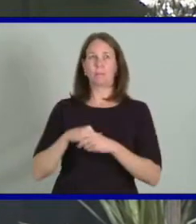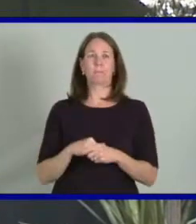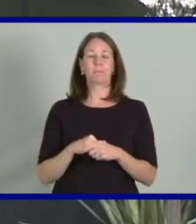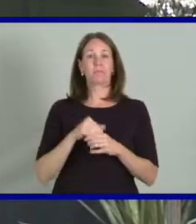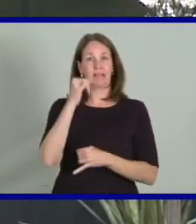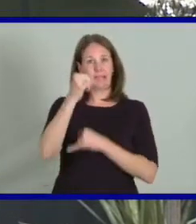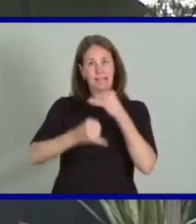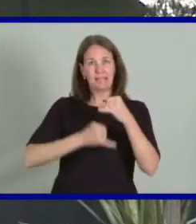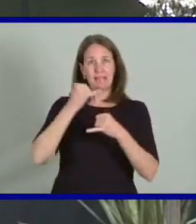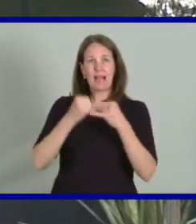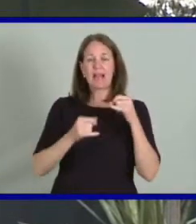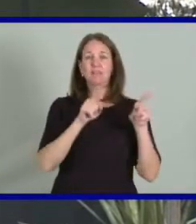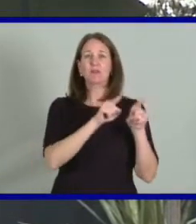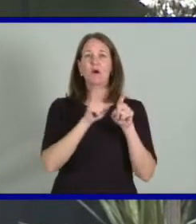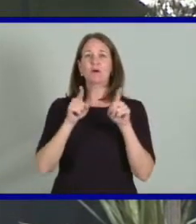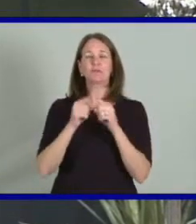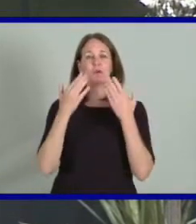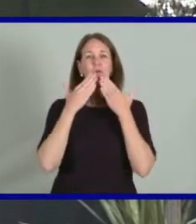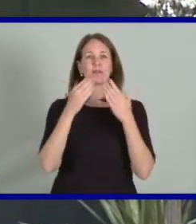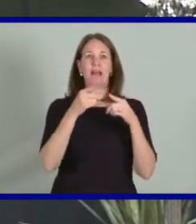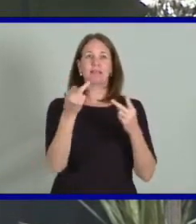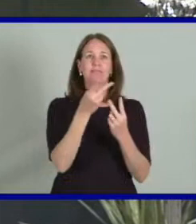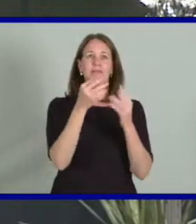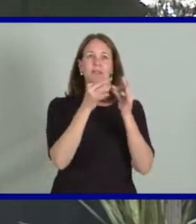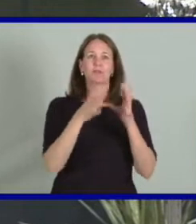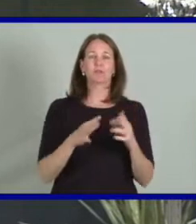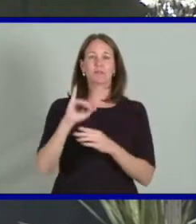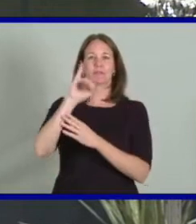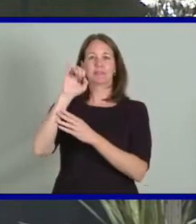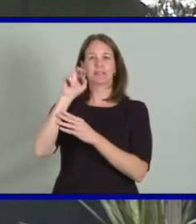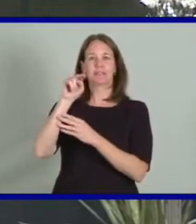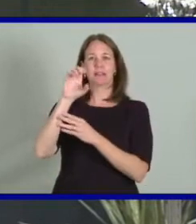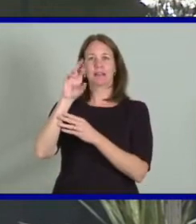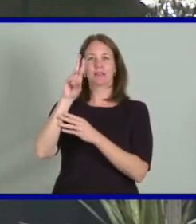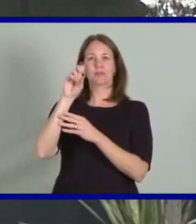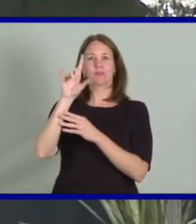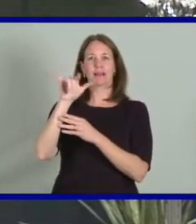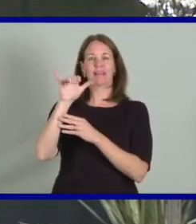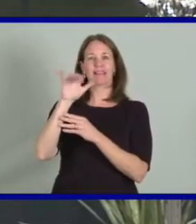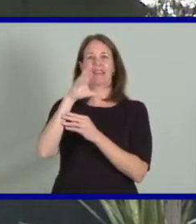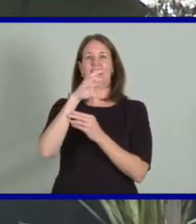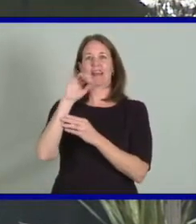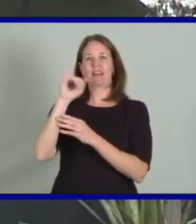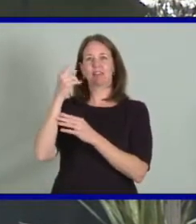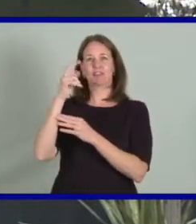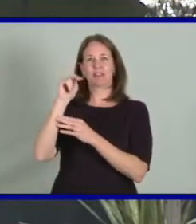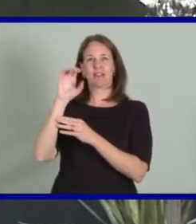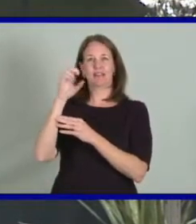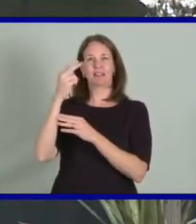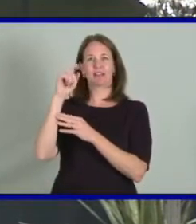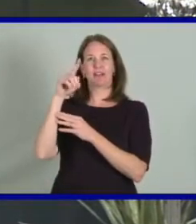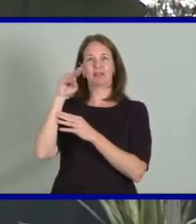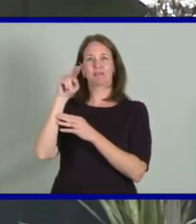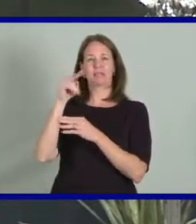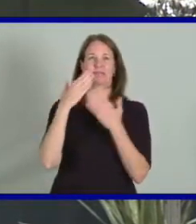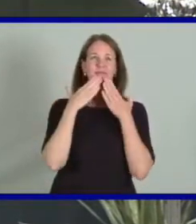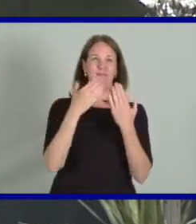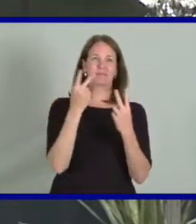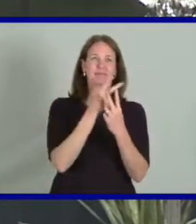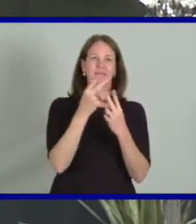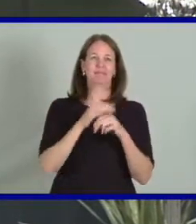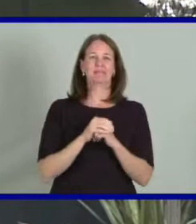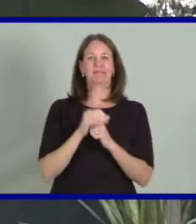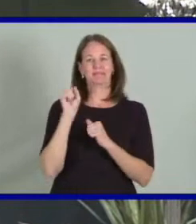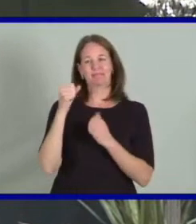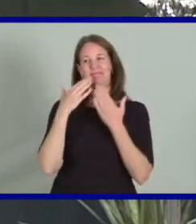last but not least, I want to thank our interpreters, Miss Jen Crowley and Miss Janet Chadwell. Yes,